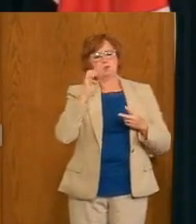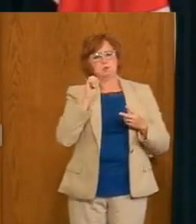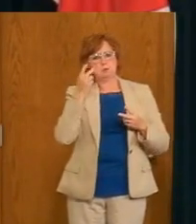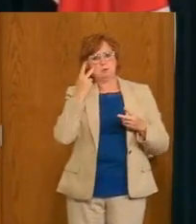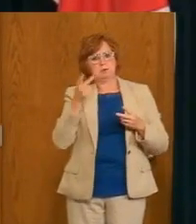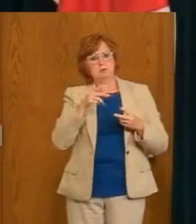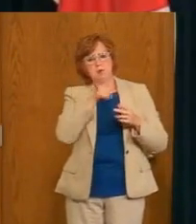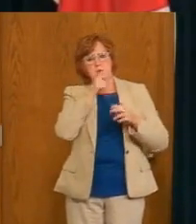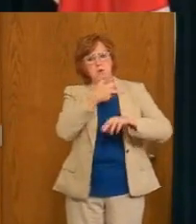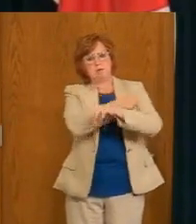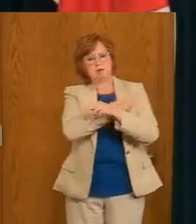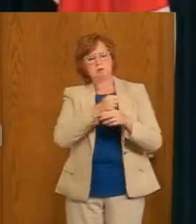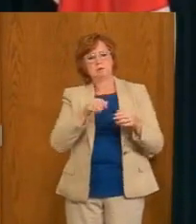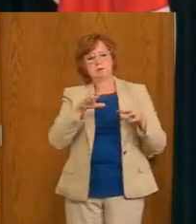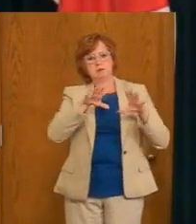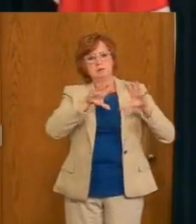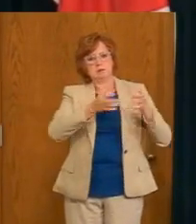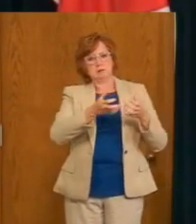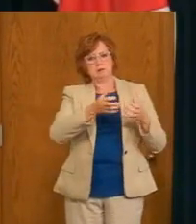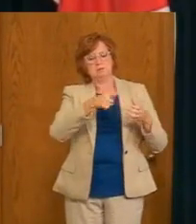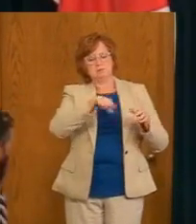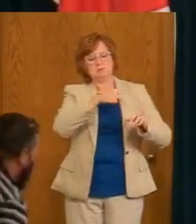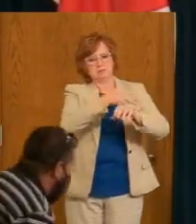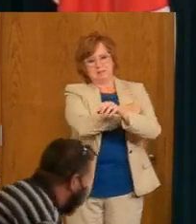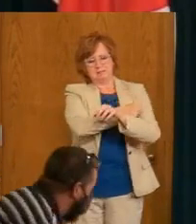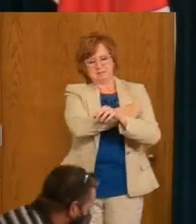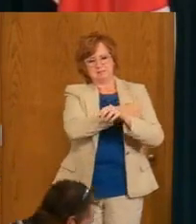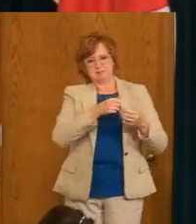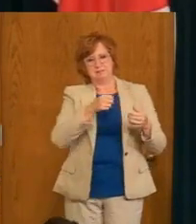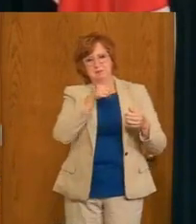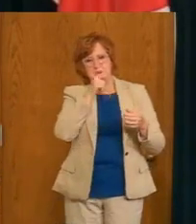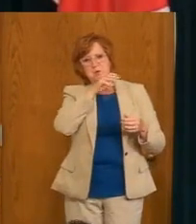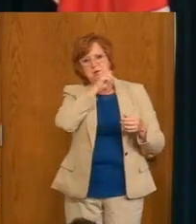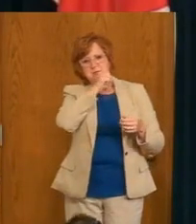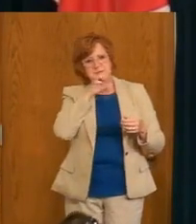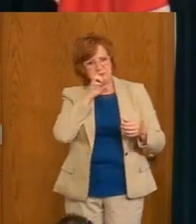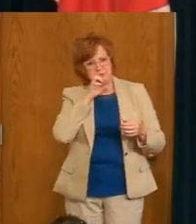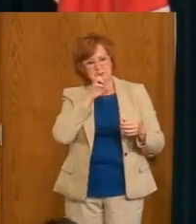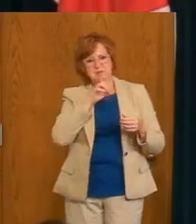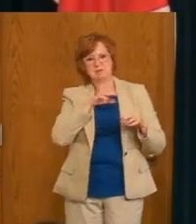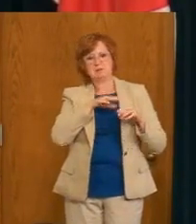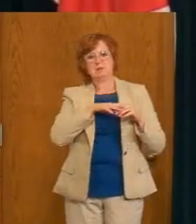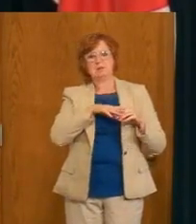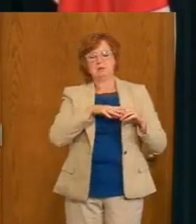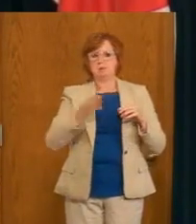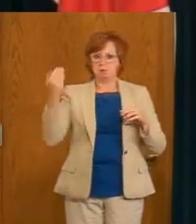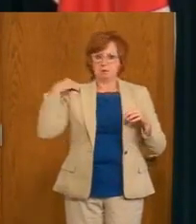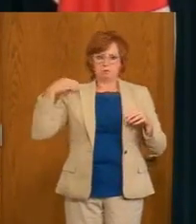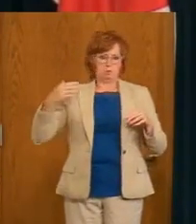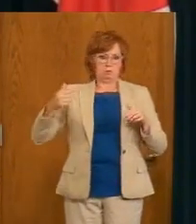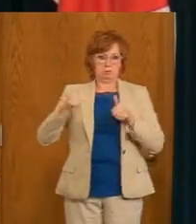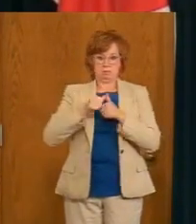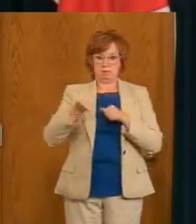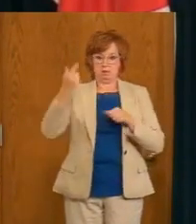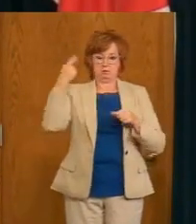elderly residents. And that's the group that has been traditionally most vulnerable to severe outcomes from